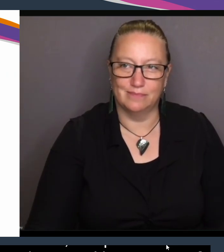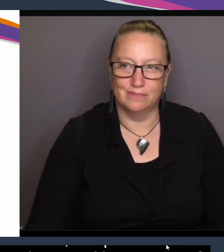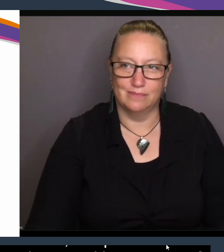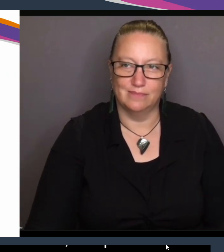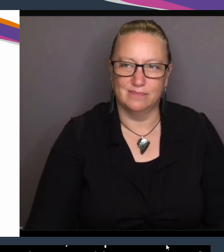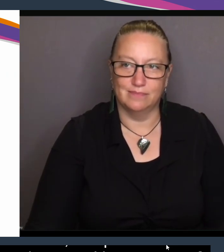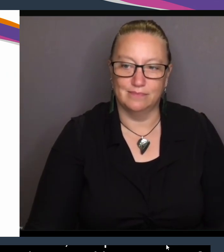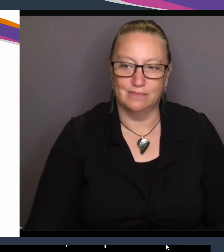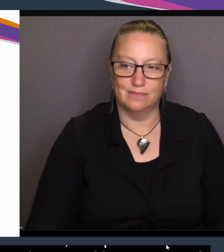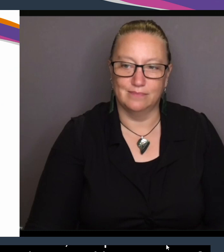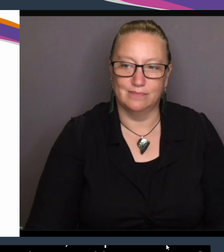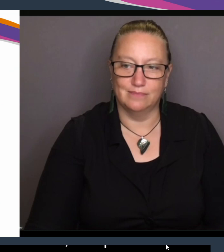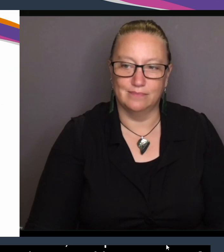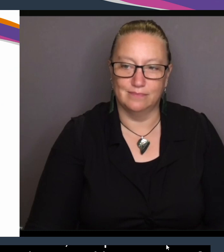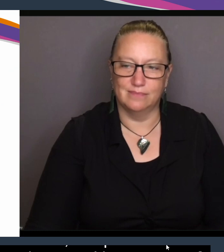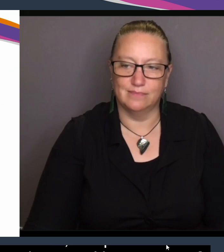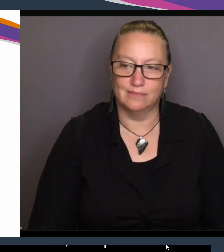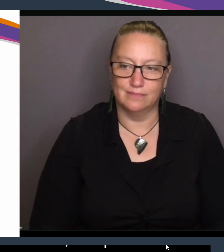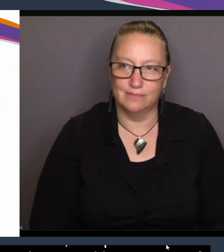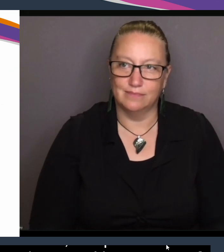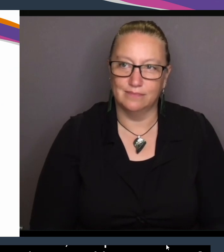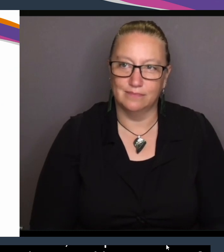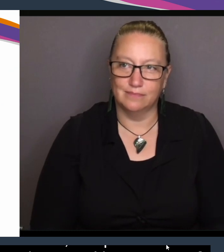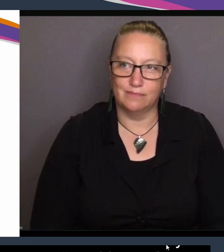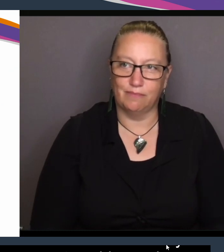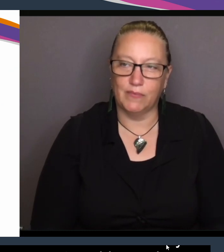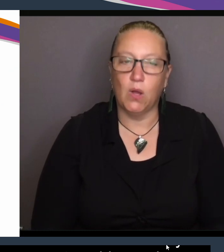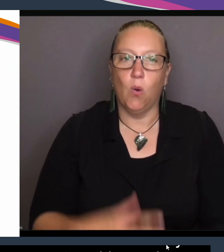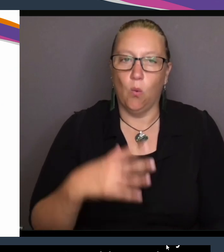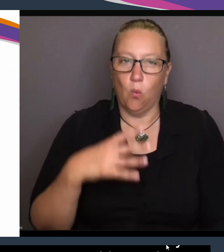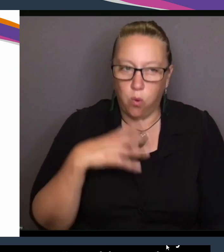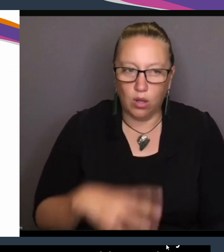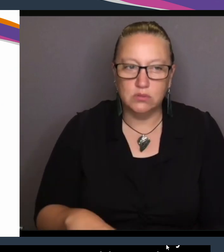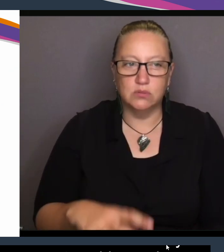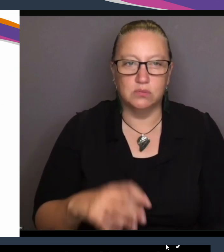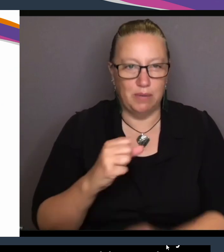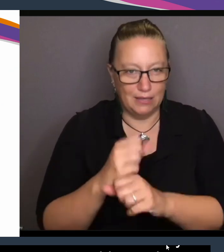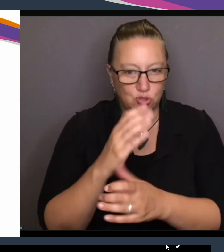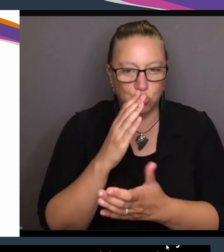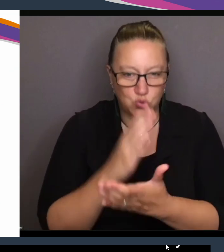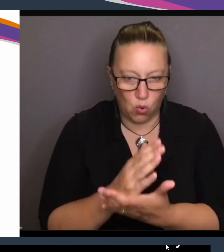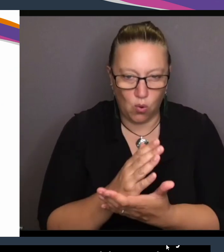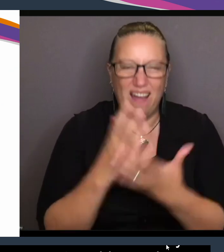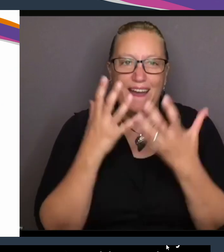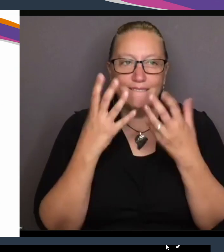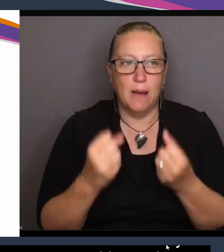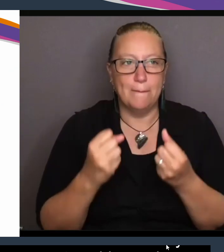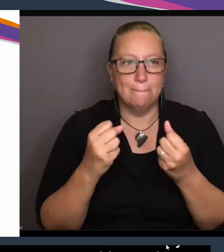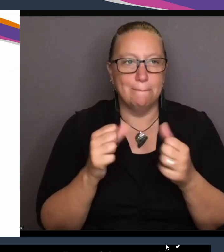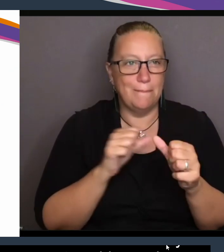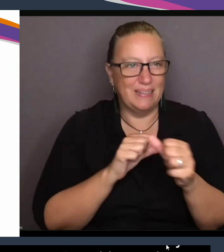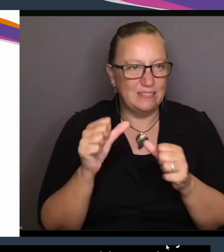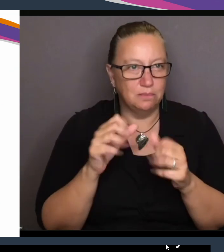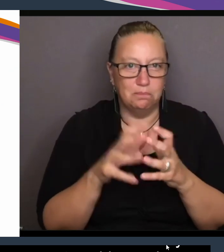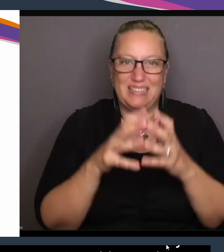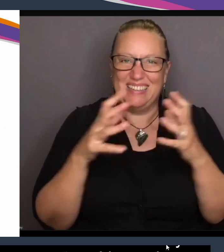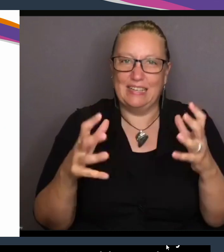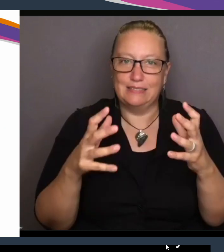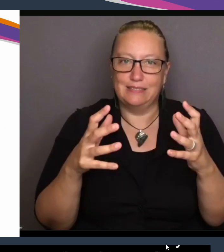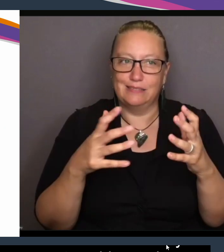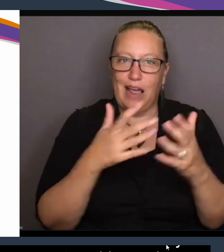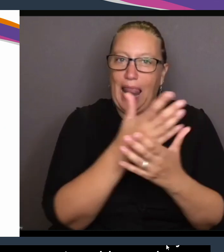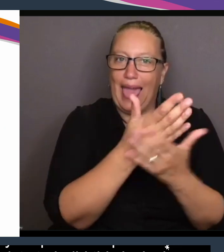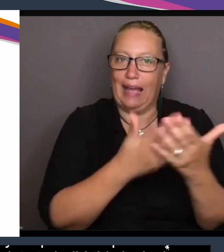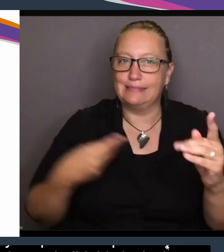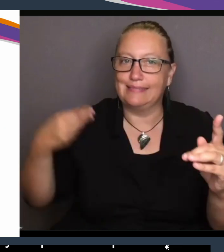this inclusive system, and one of the biggest legacies of the Working Party and Anne and the other colleagues who are on the Working